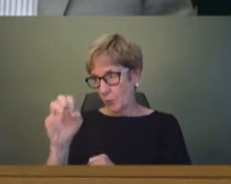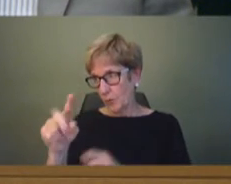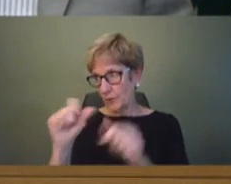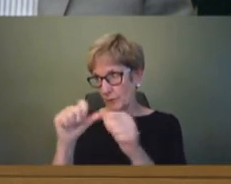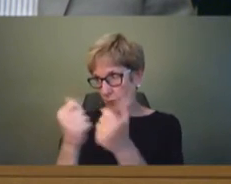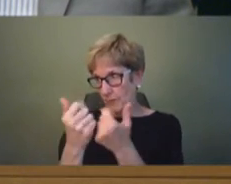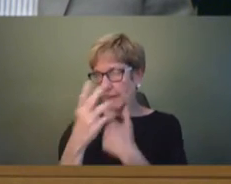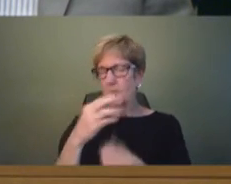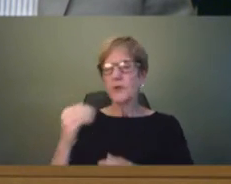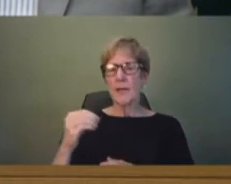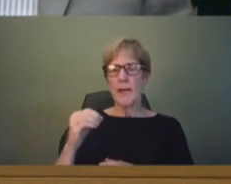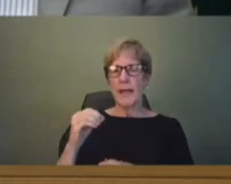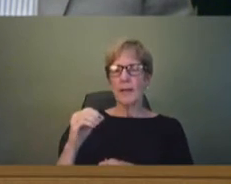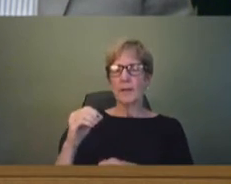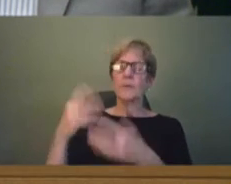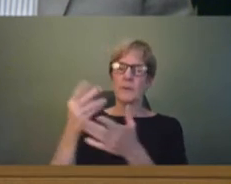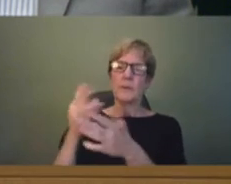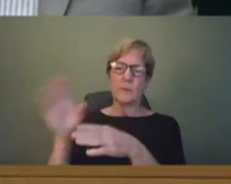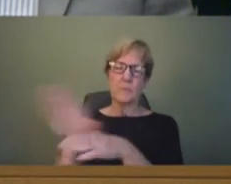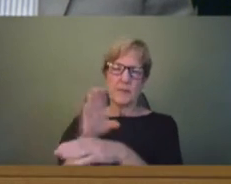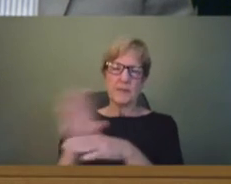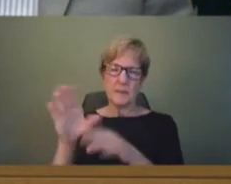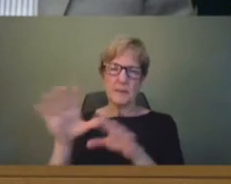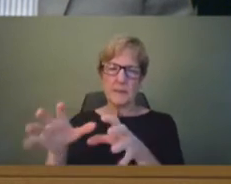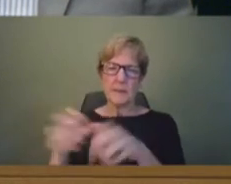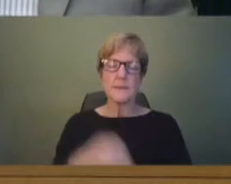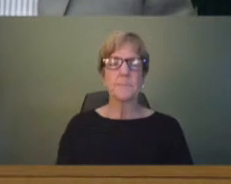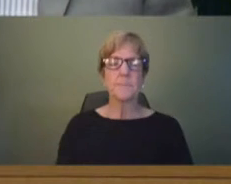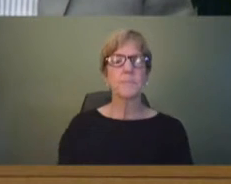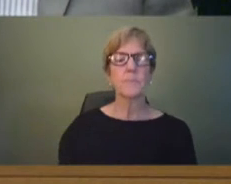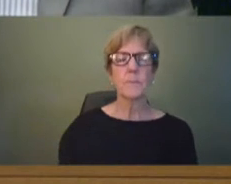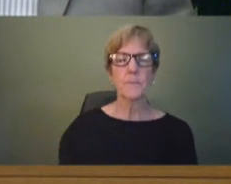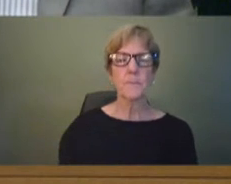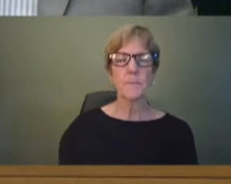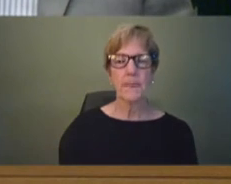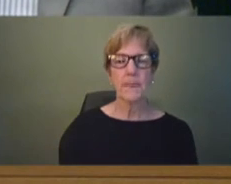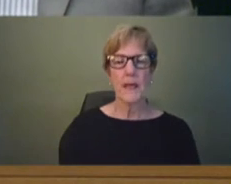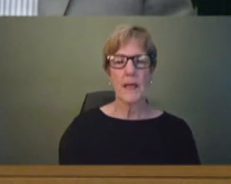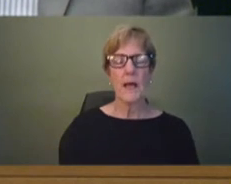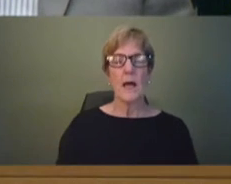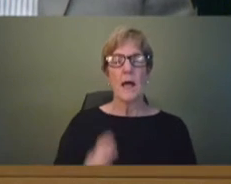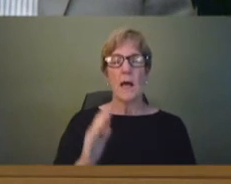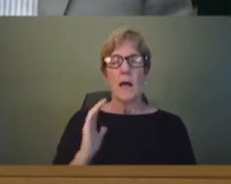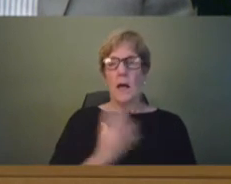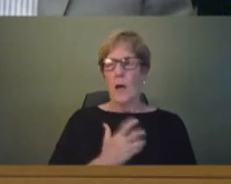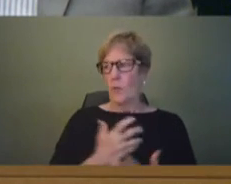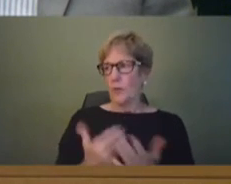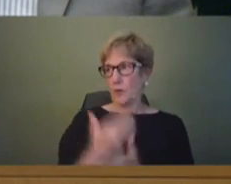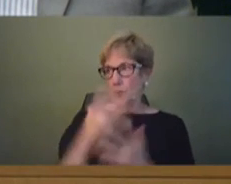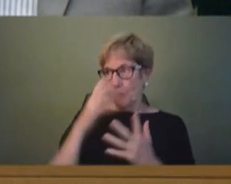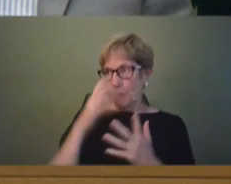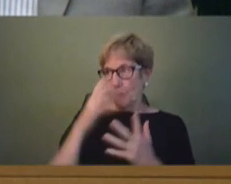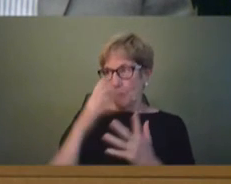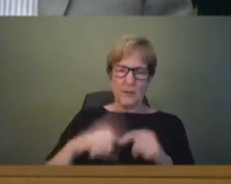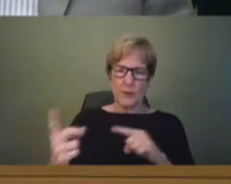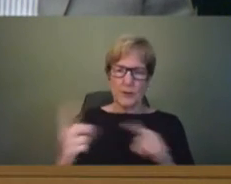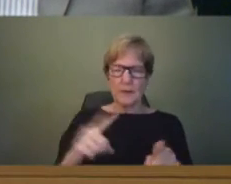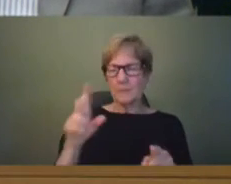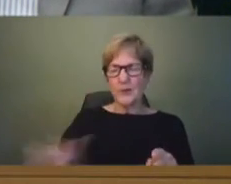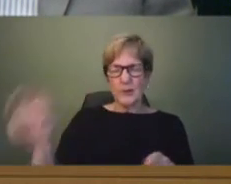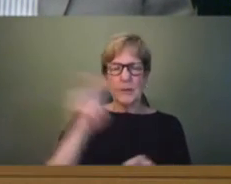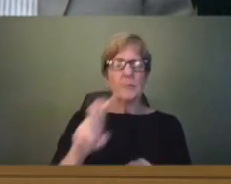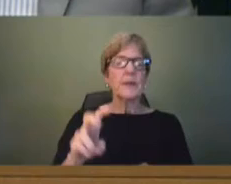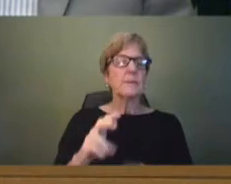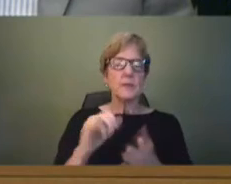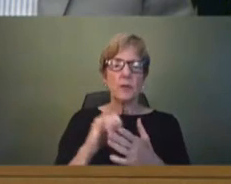Midwood Merchants Association um our current new president was unable to be here tonight she's travel so with limited time